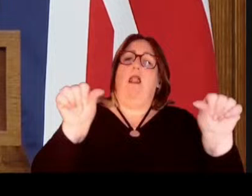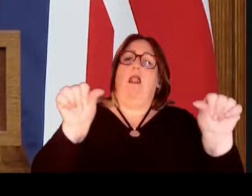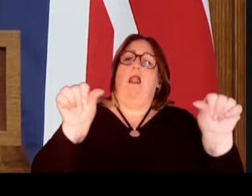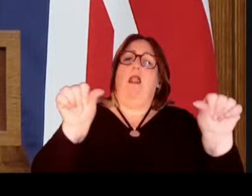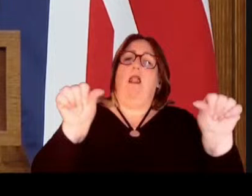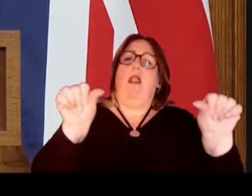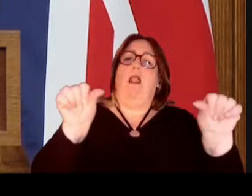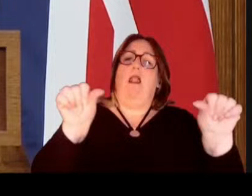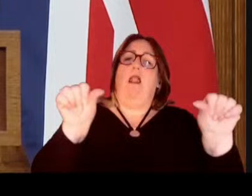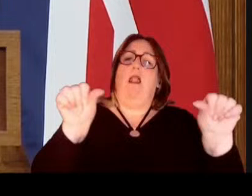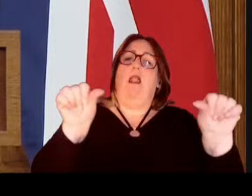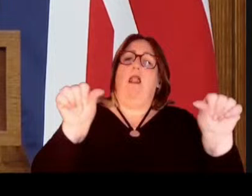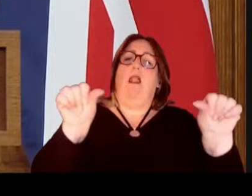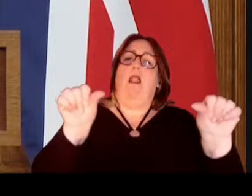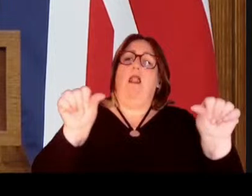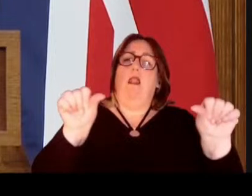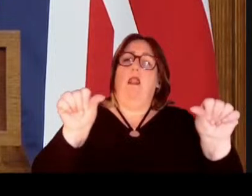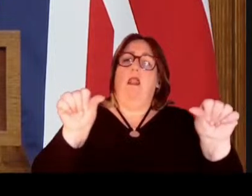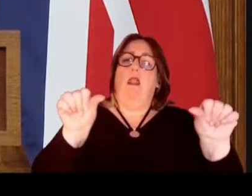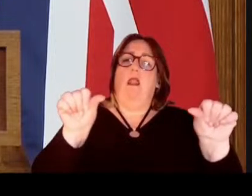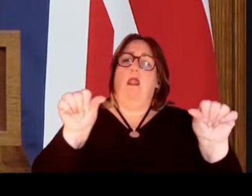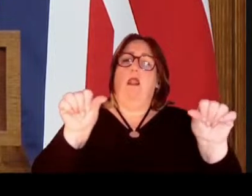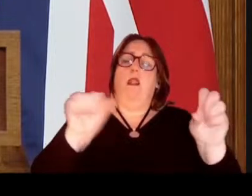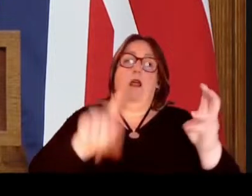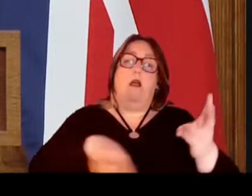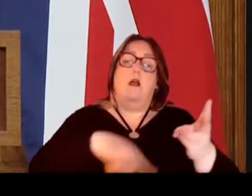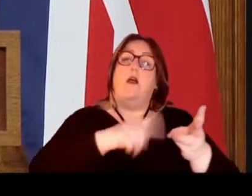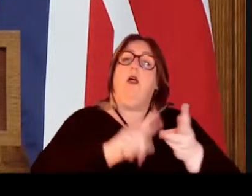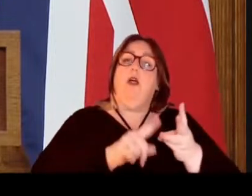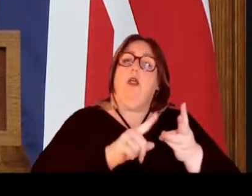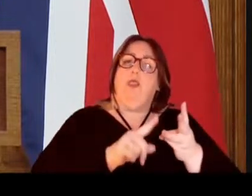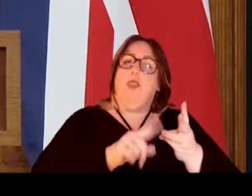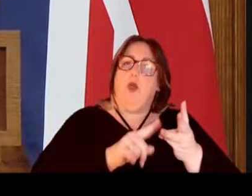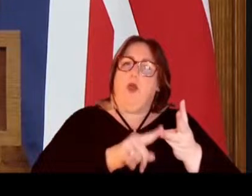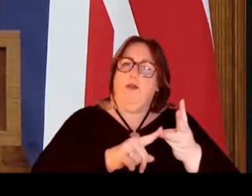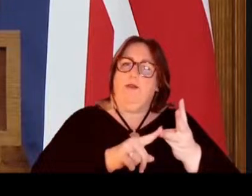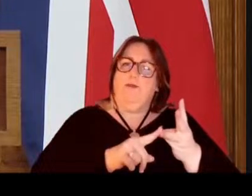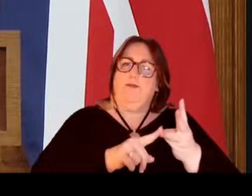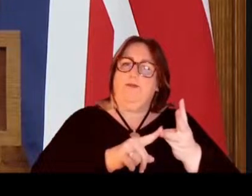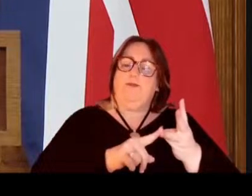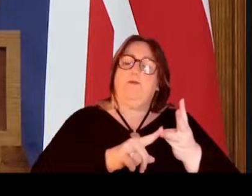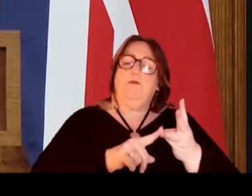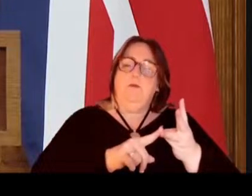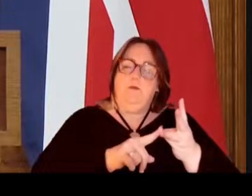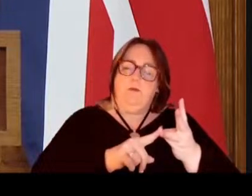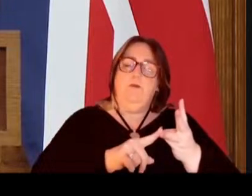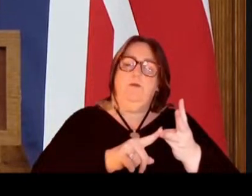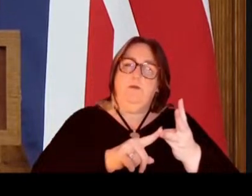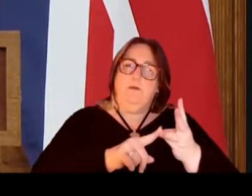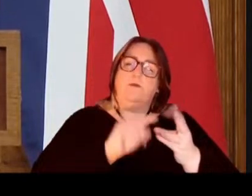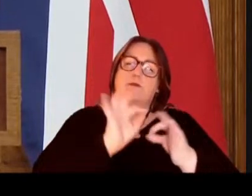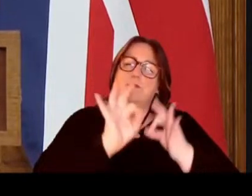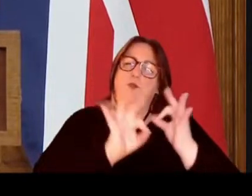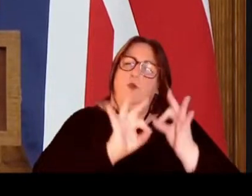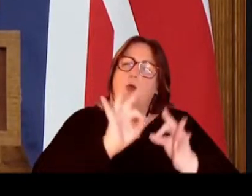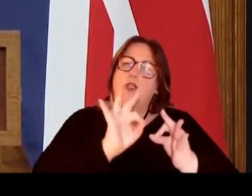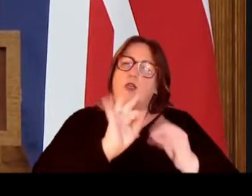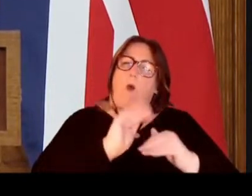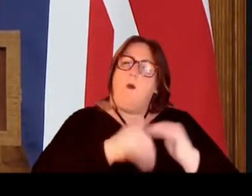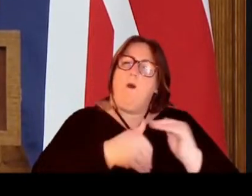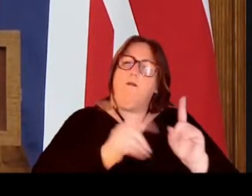more and more angry. Anyway. There are also questions about the accountability of the Whitehall and Westminster